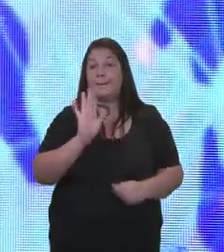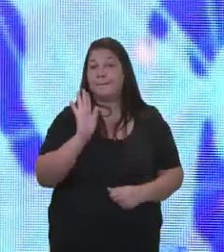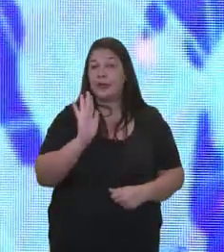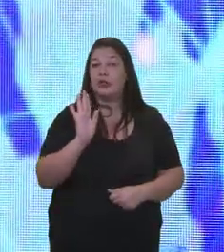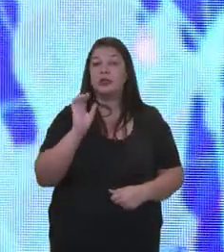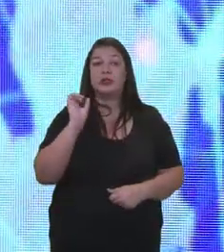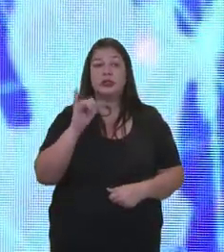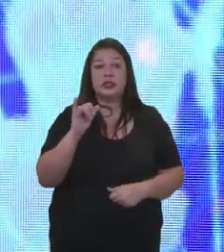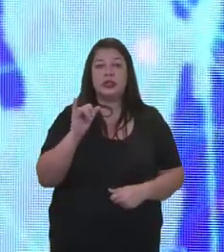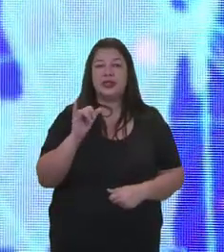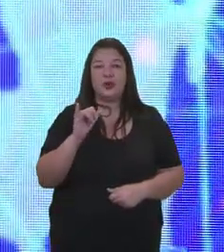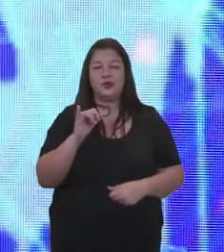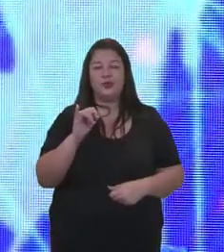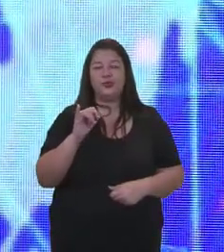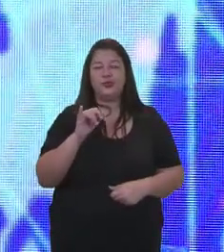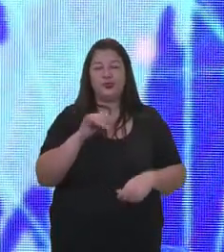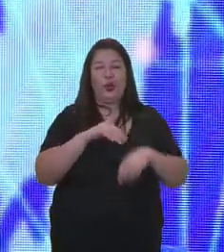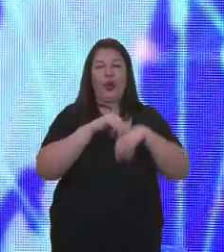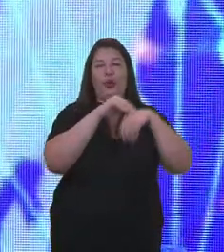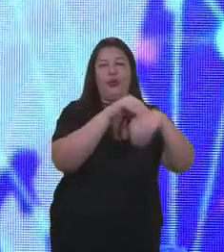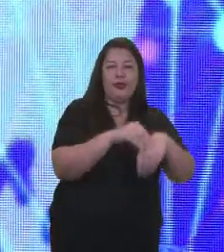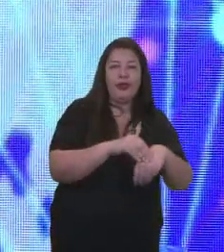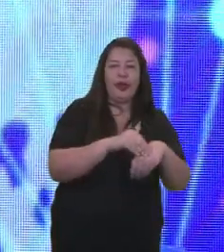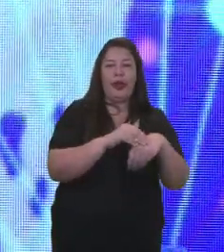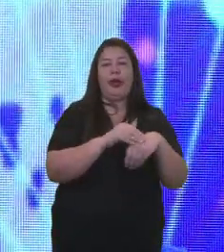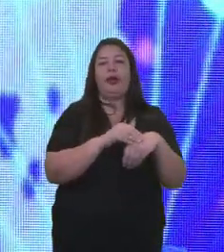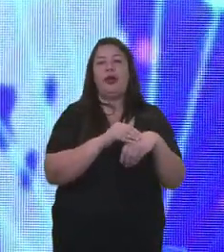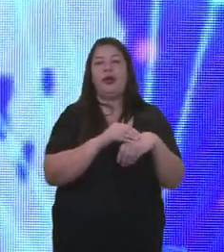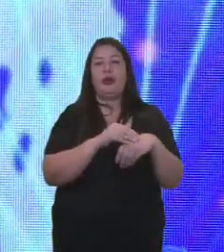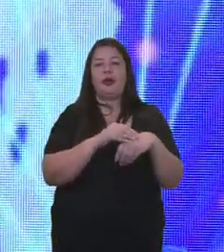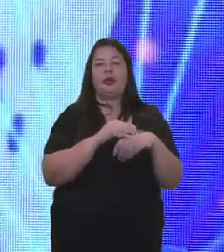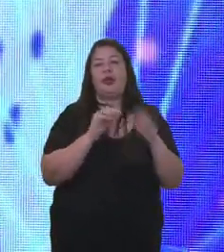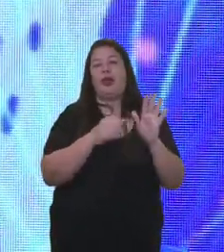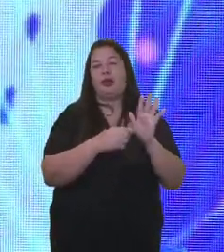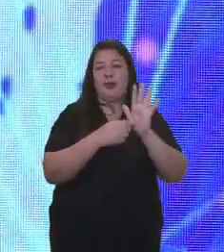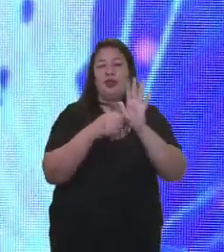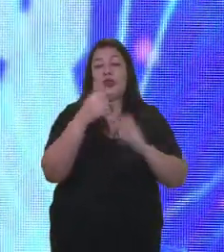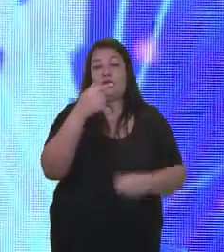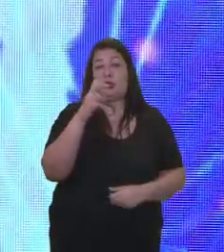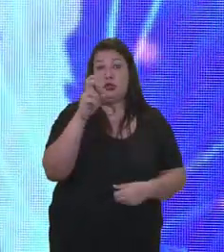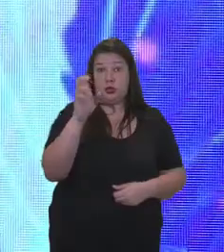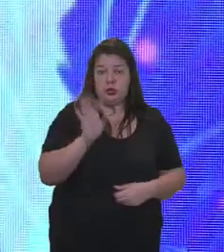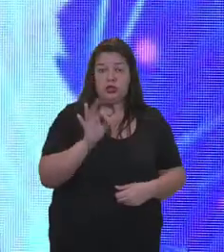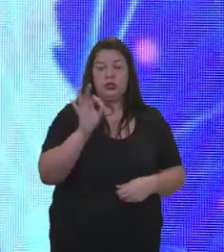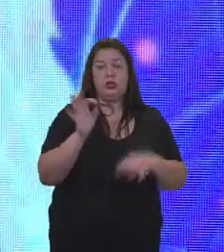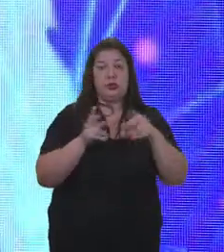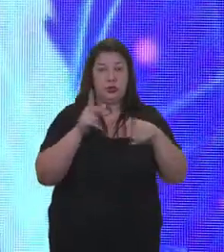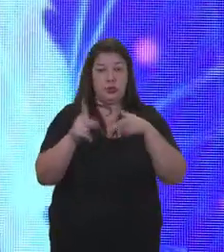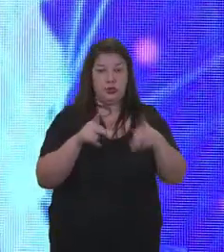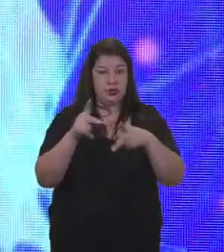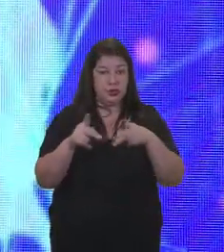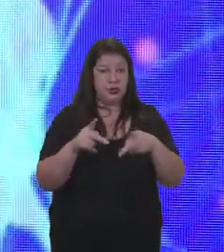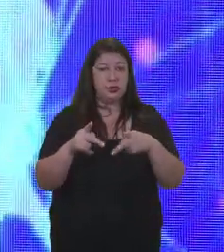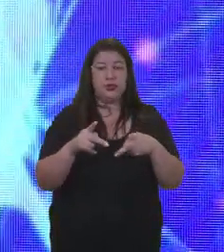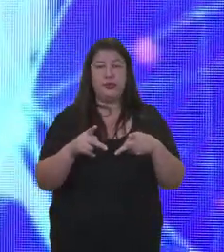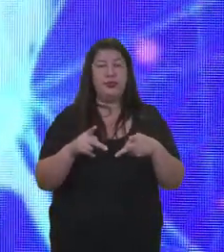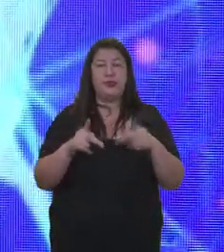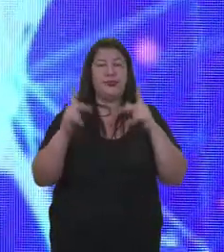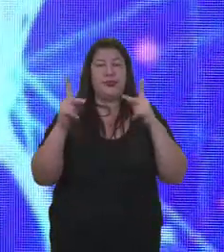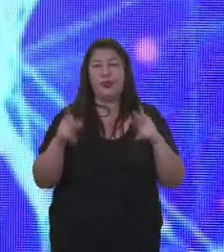not bring this start point, which means 75% of the population,